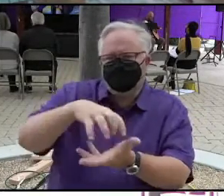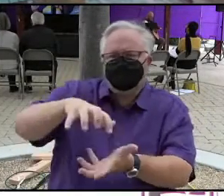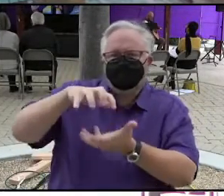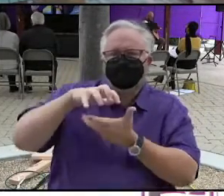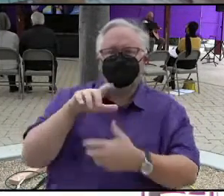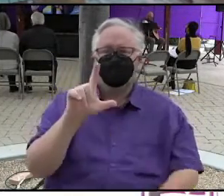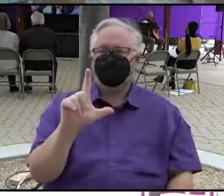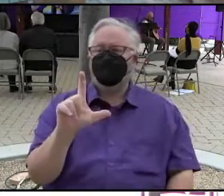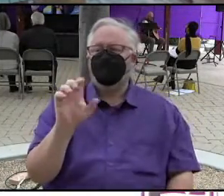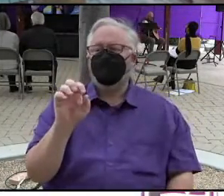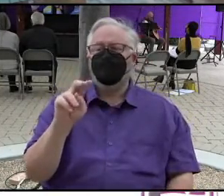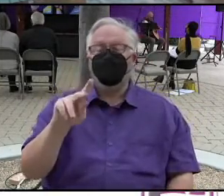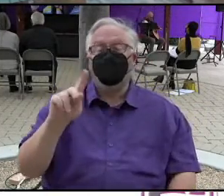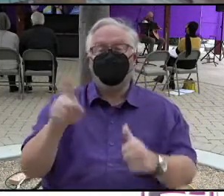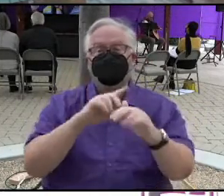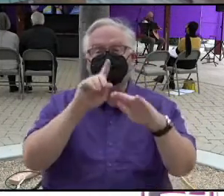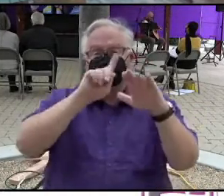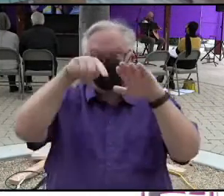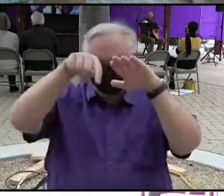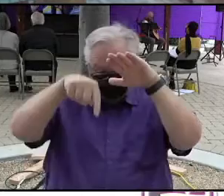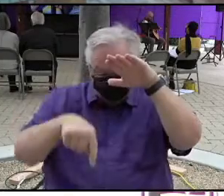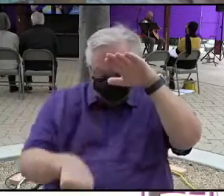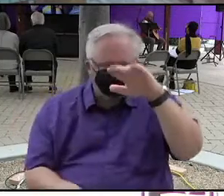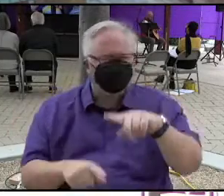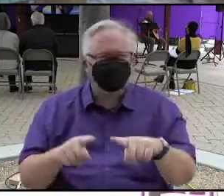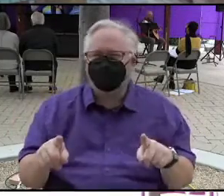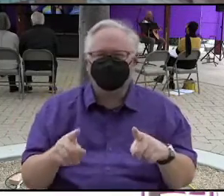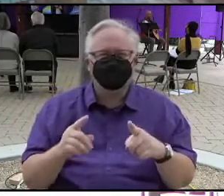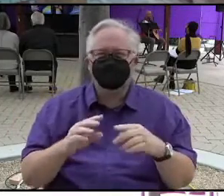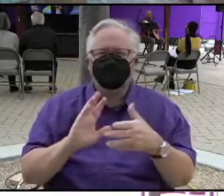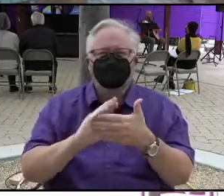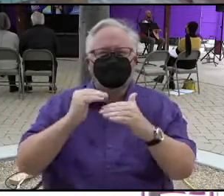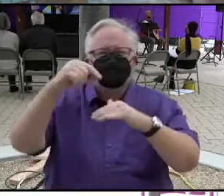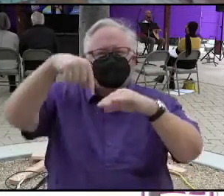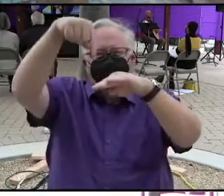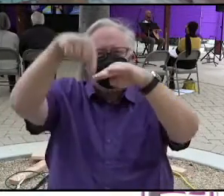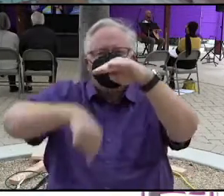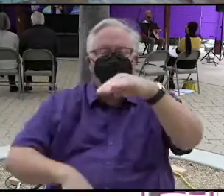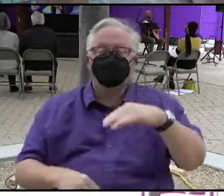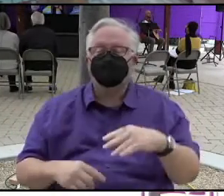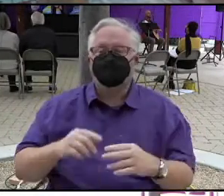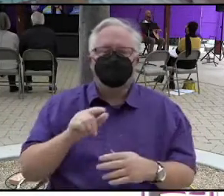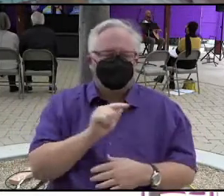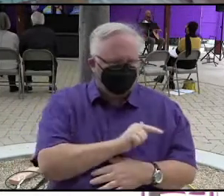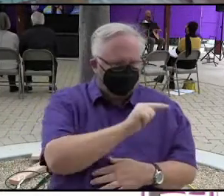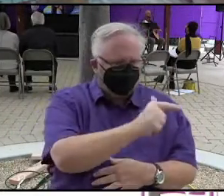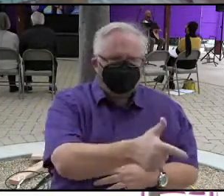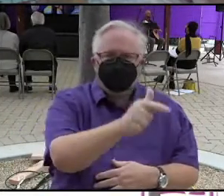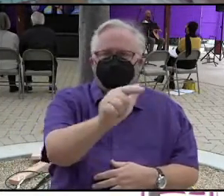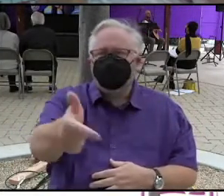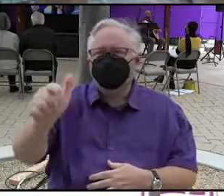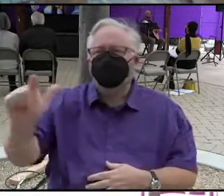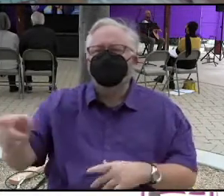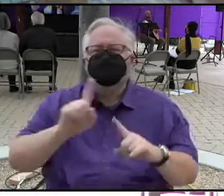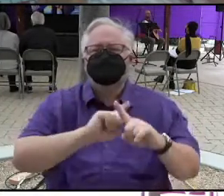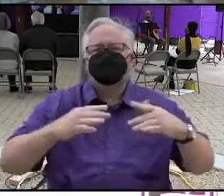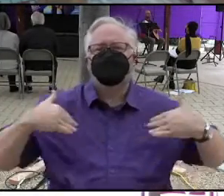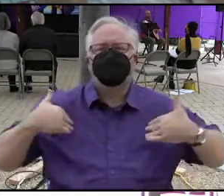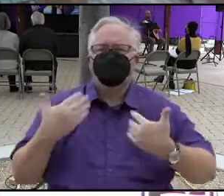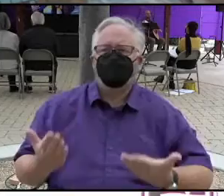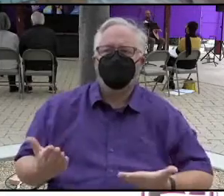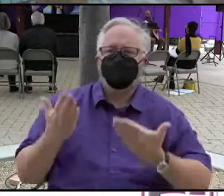Loon dove first, but the distance was too far. One by one, the other animals offered to